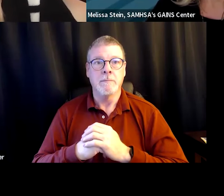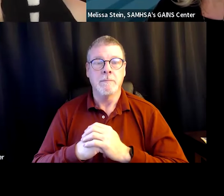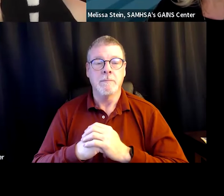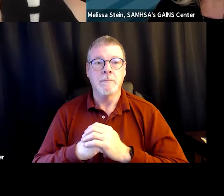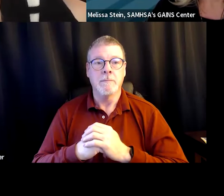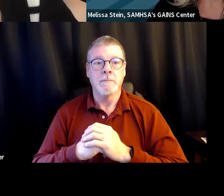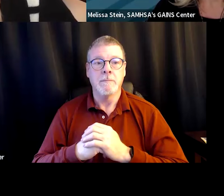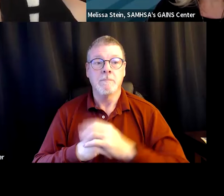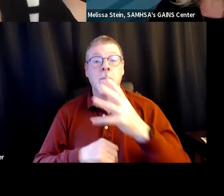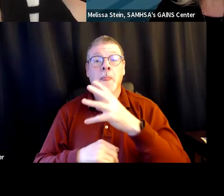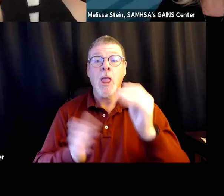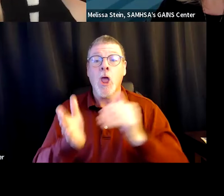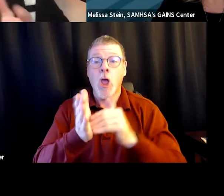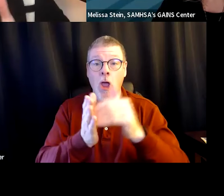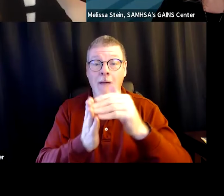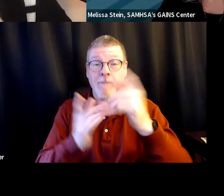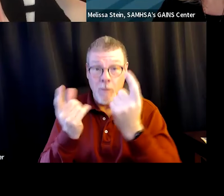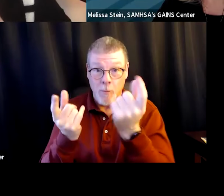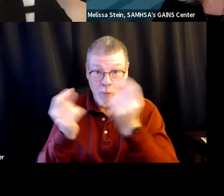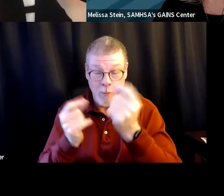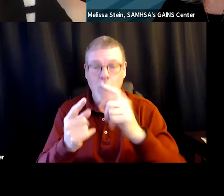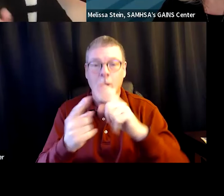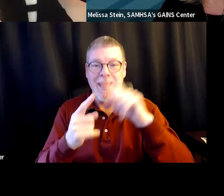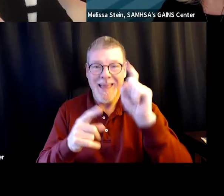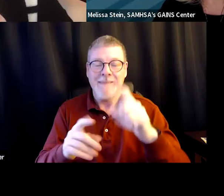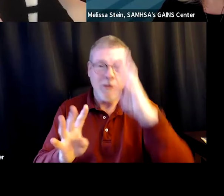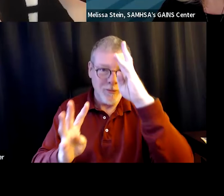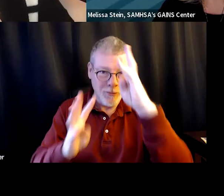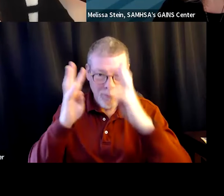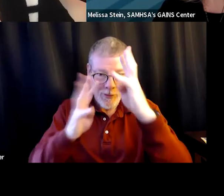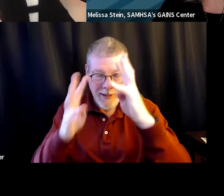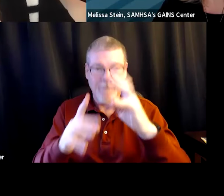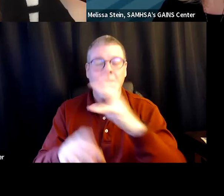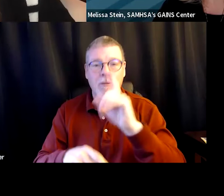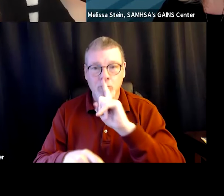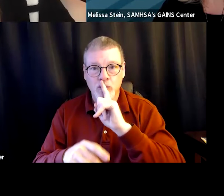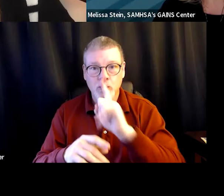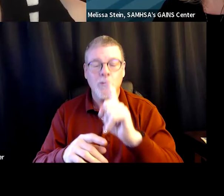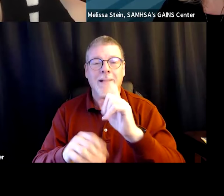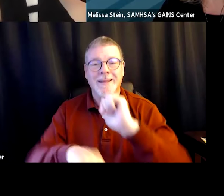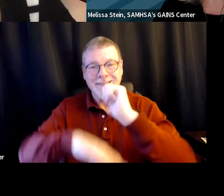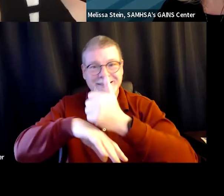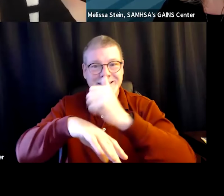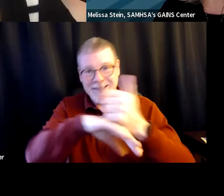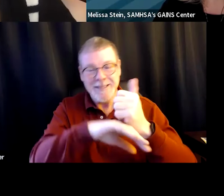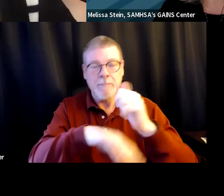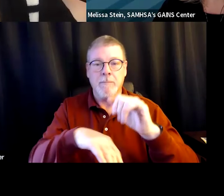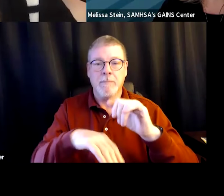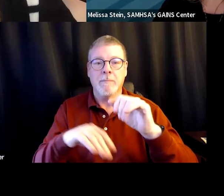And what we often have to do is this sort of patchwork creative approach, really leverage informal social networks, things like